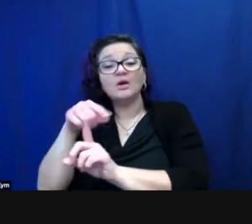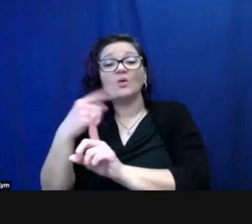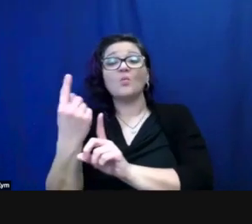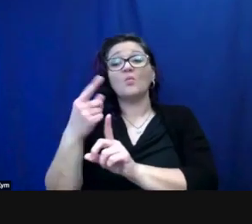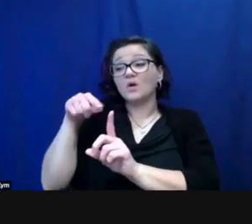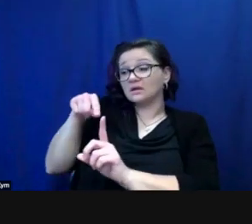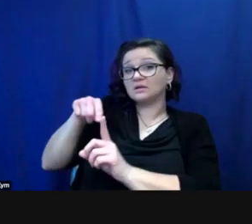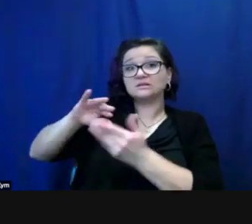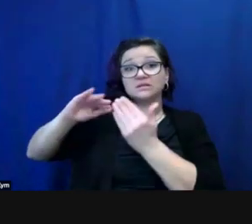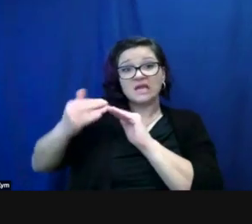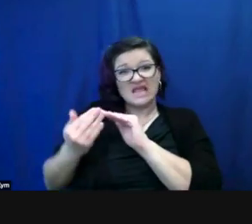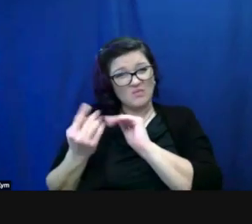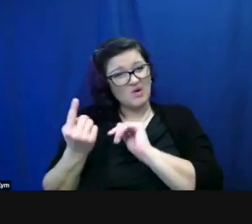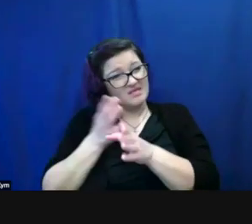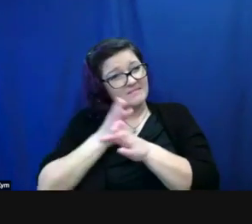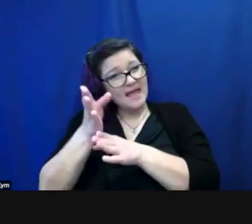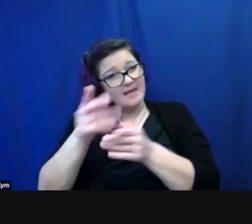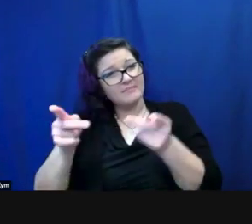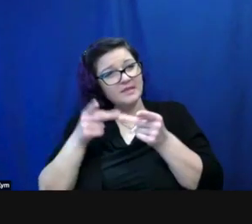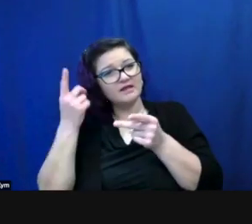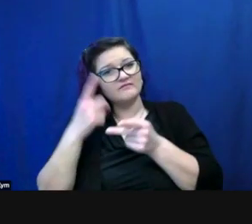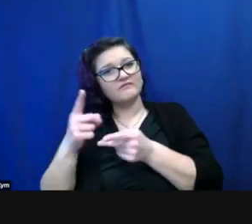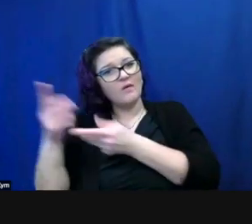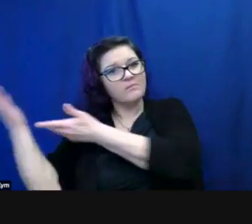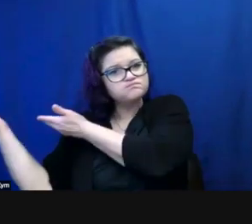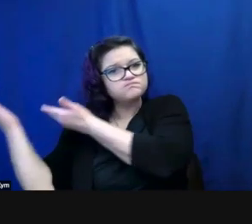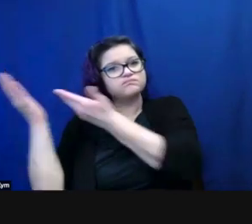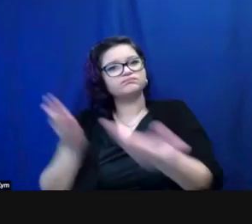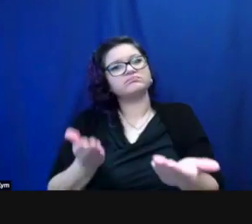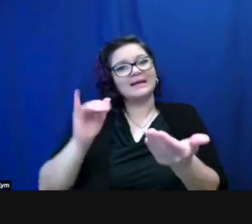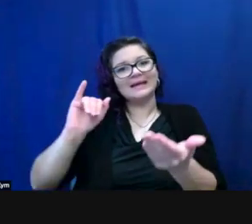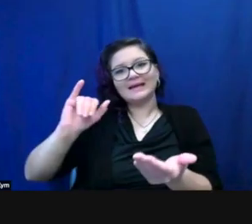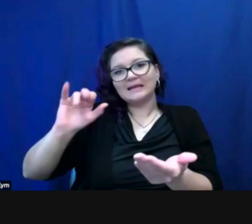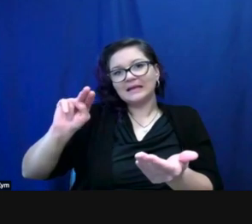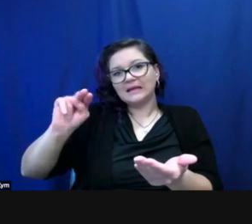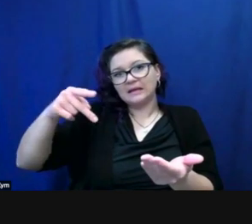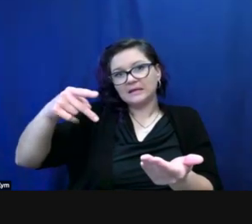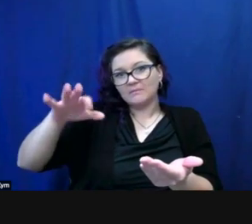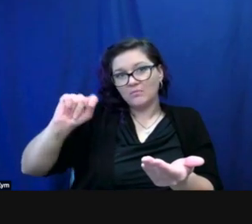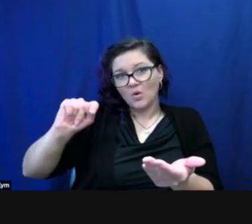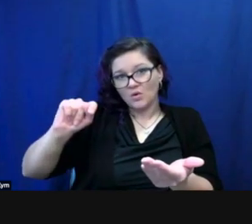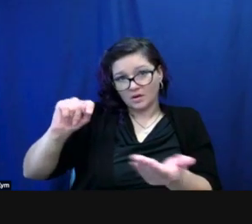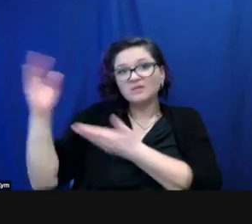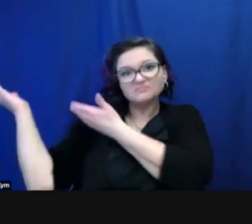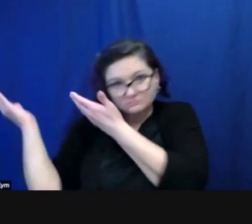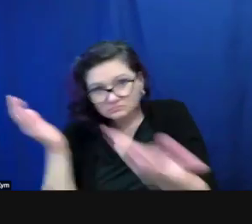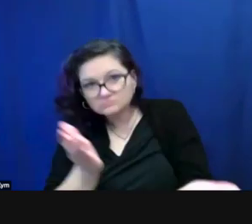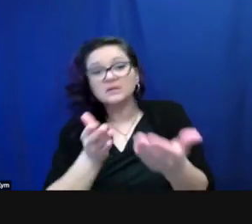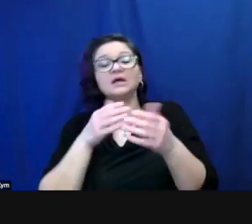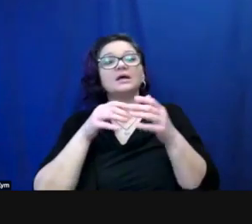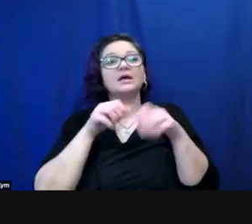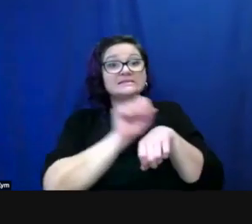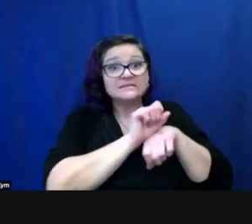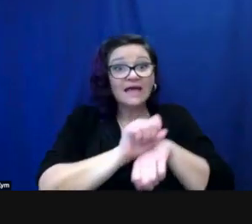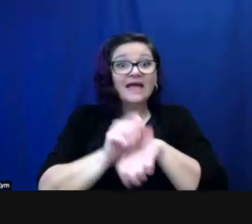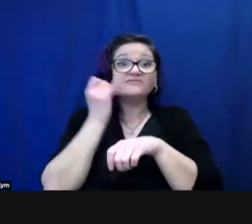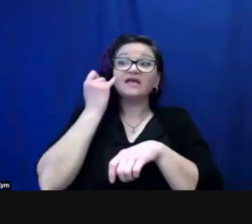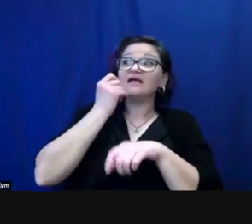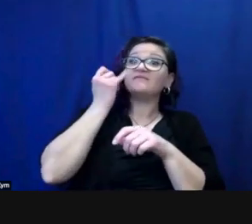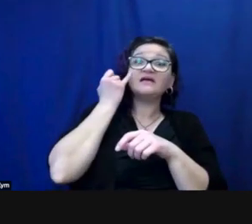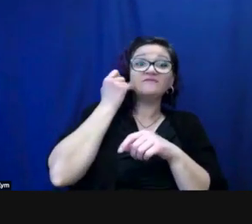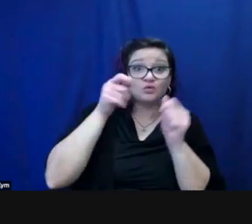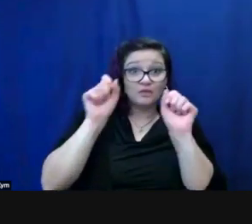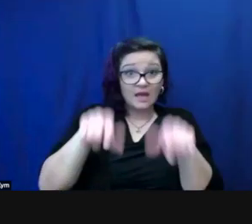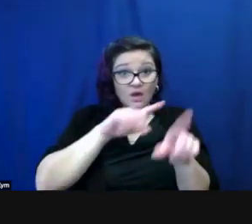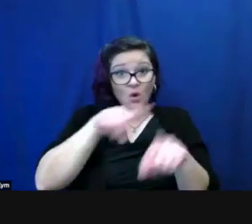main places for importing slaves. And if you ever get to go visit Charleston, they actually